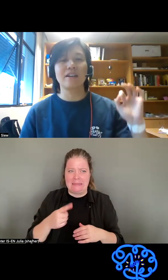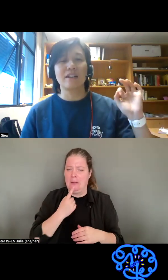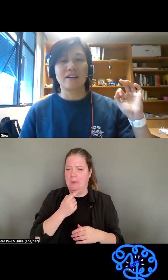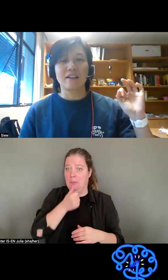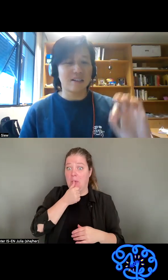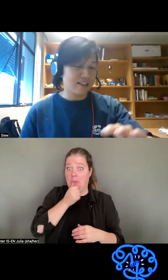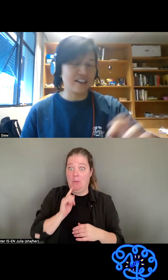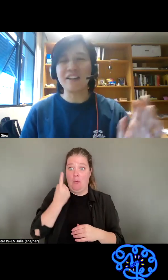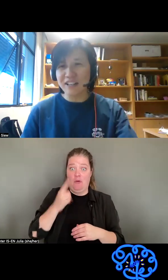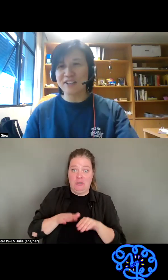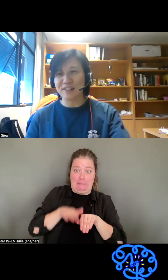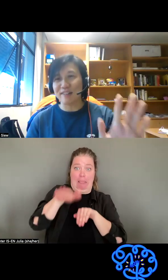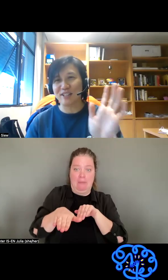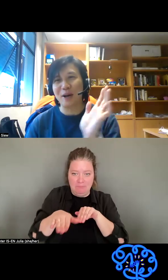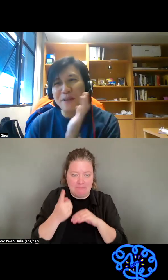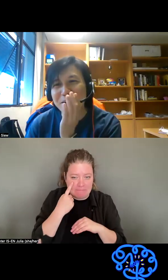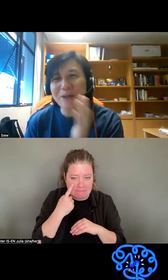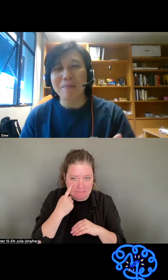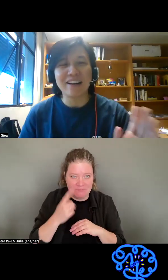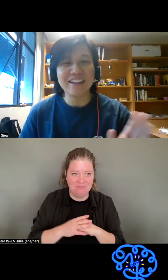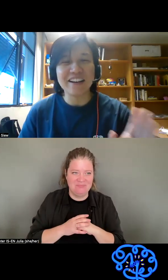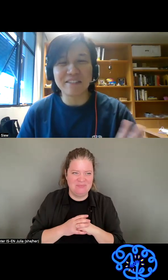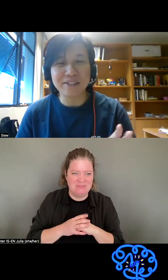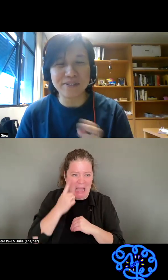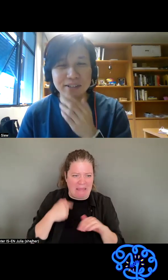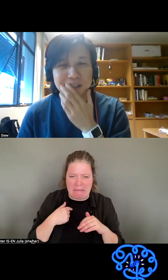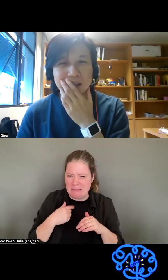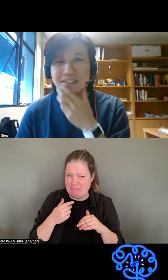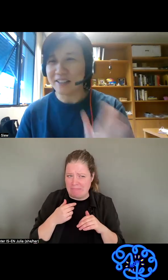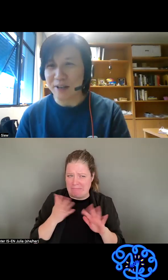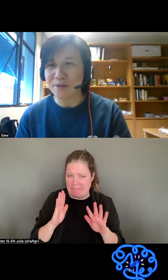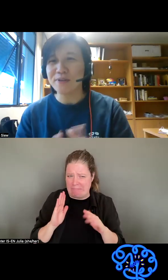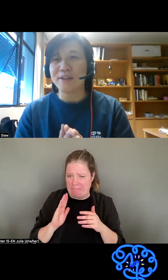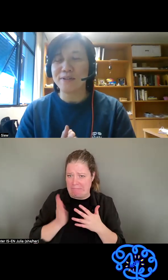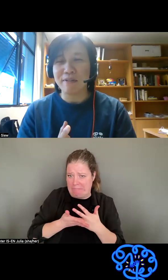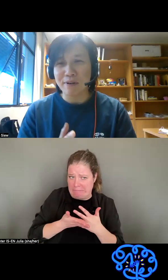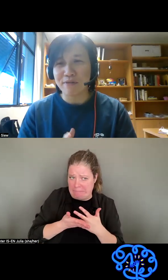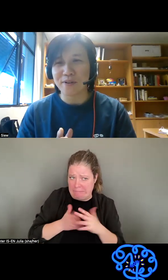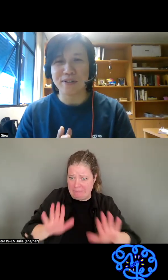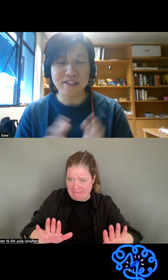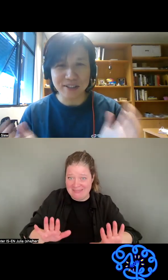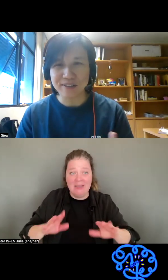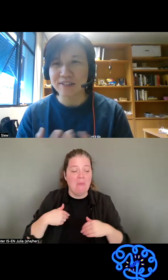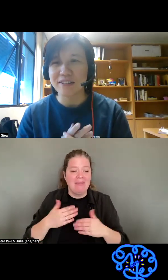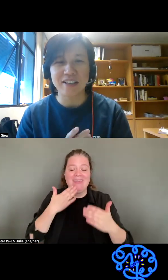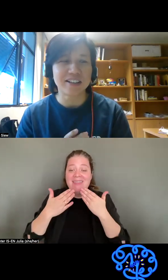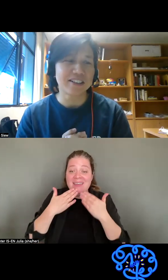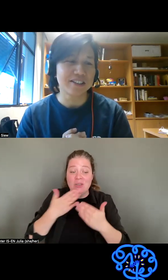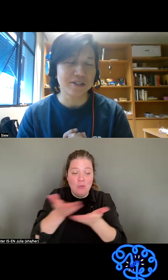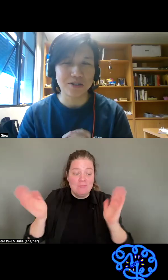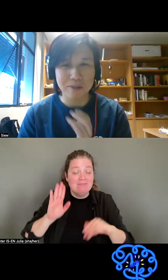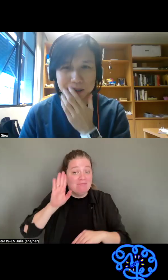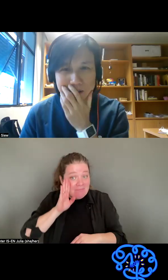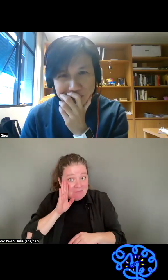Okay. I think in the interest of time, I'll just stop here. But I think I want to say thank you to everyone for listening